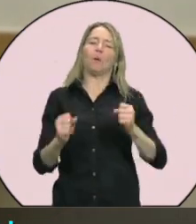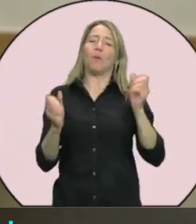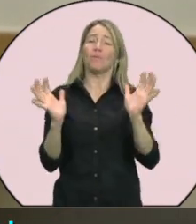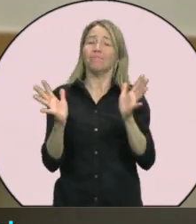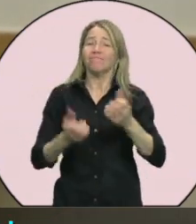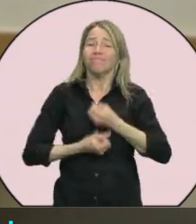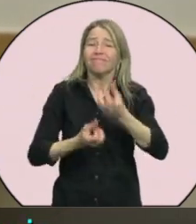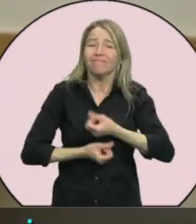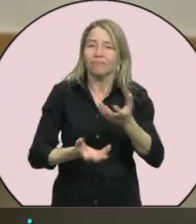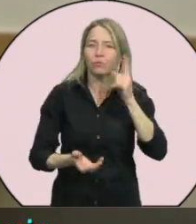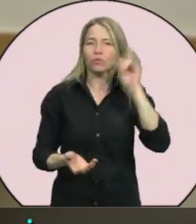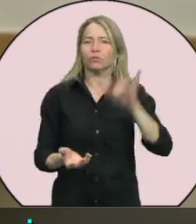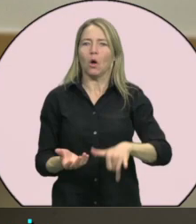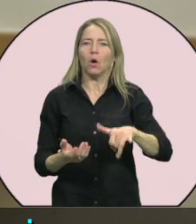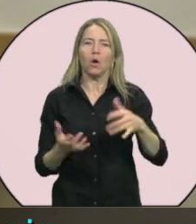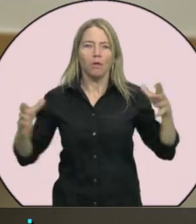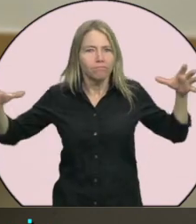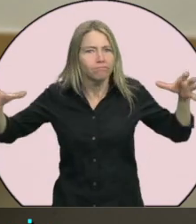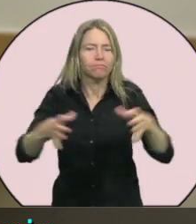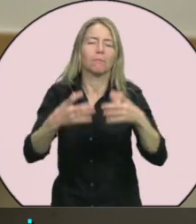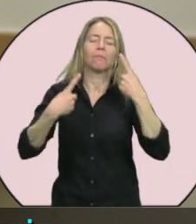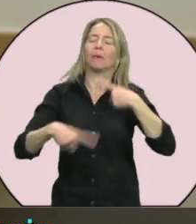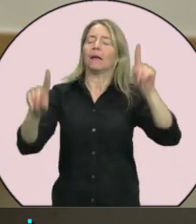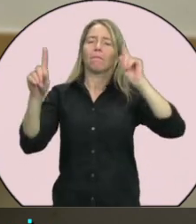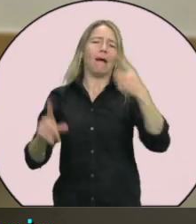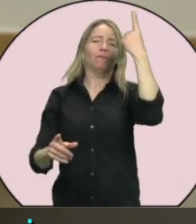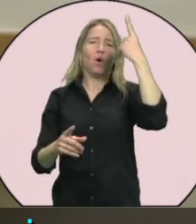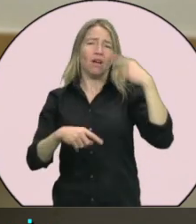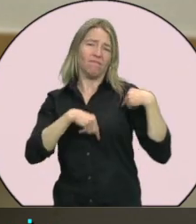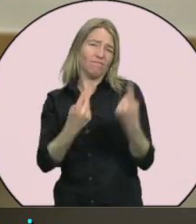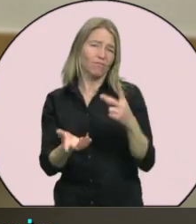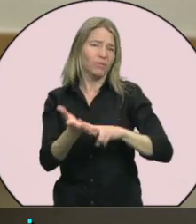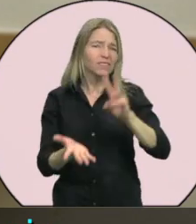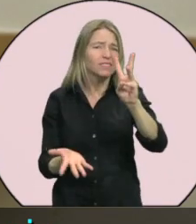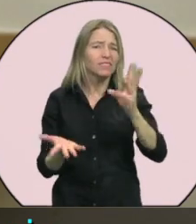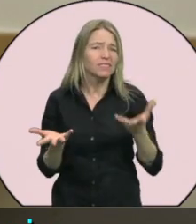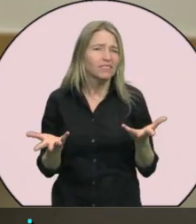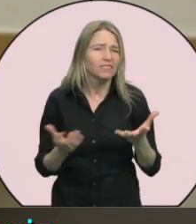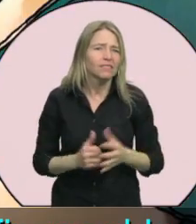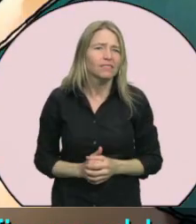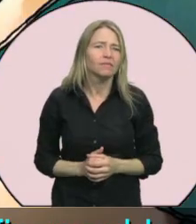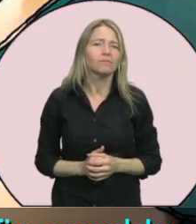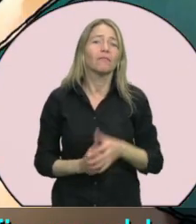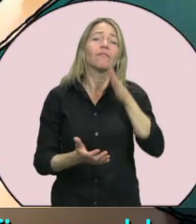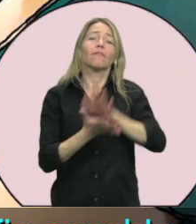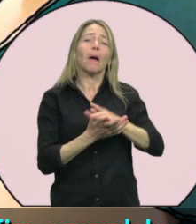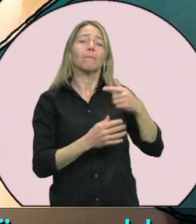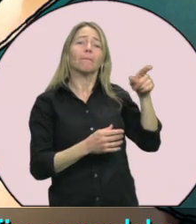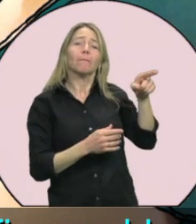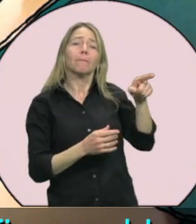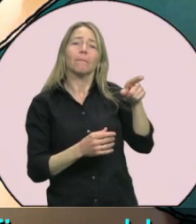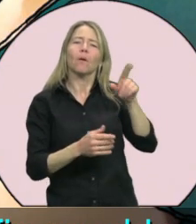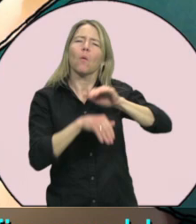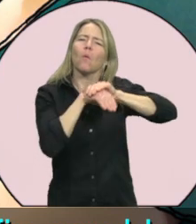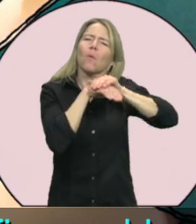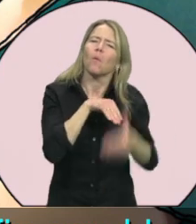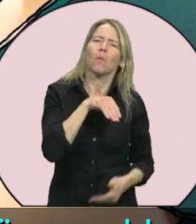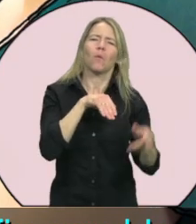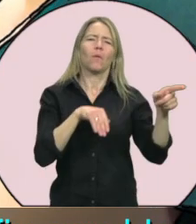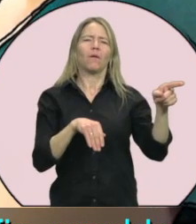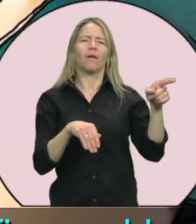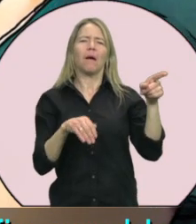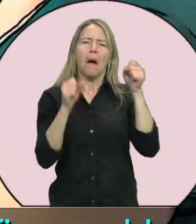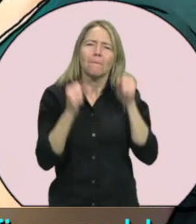are to finally talk. And that what happened in 2006 when they got together for the very first time. My wife was so happy. She